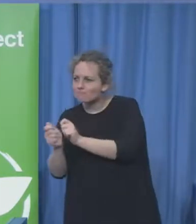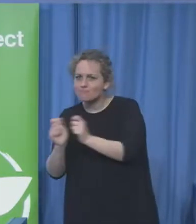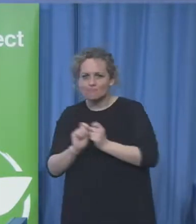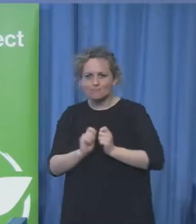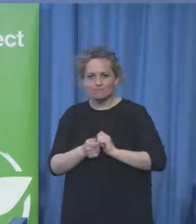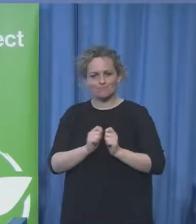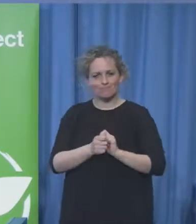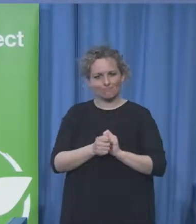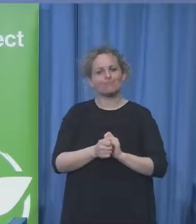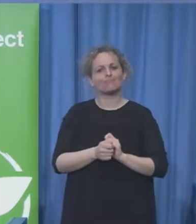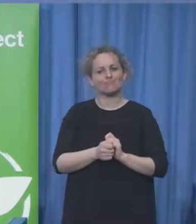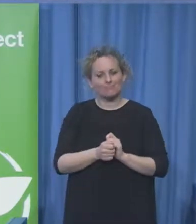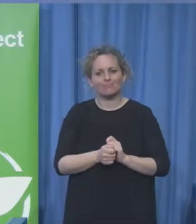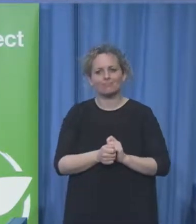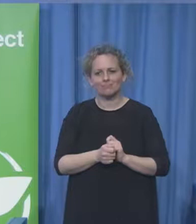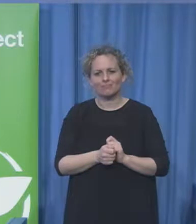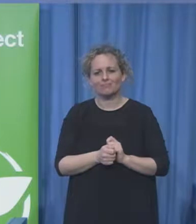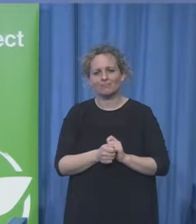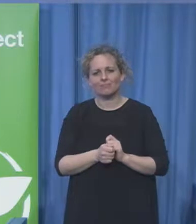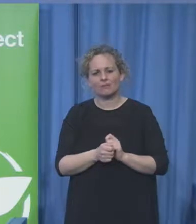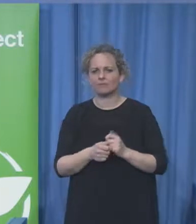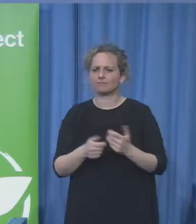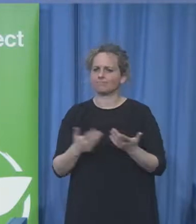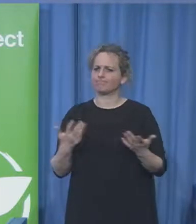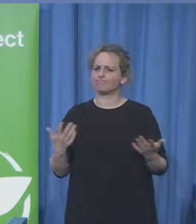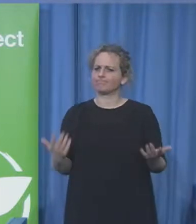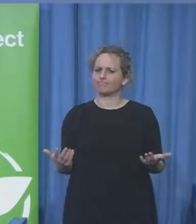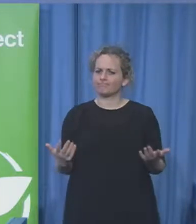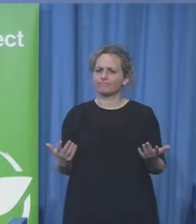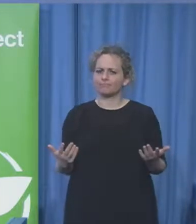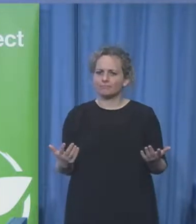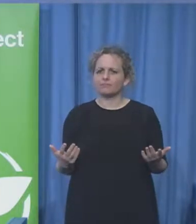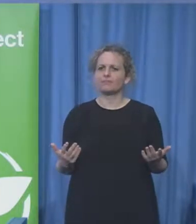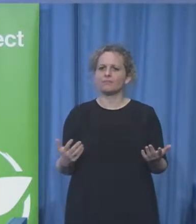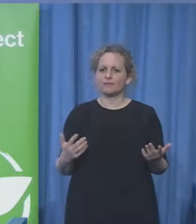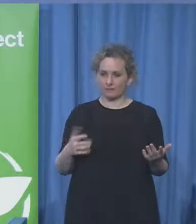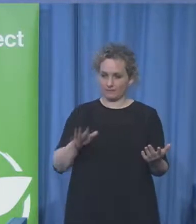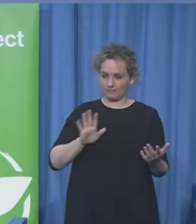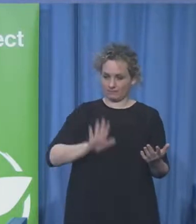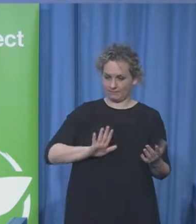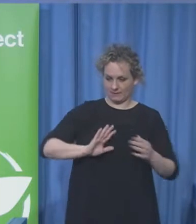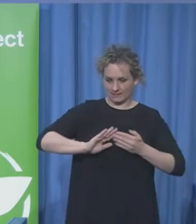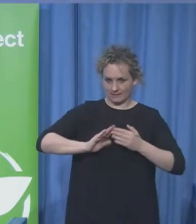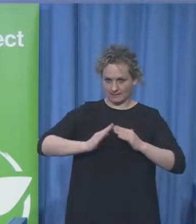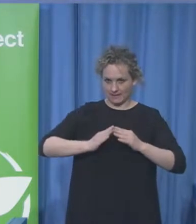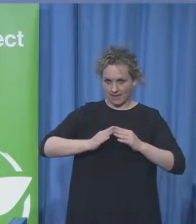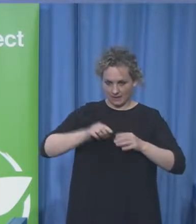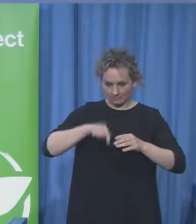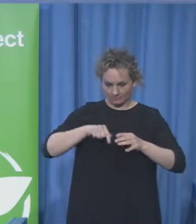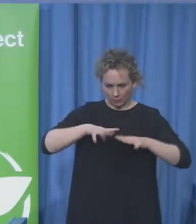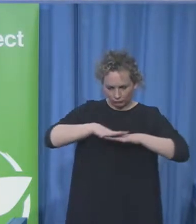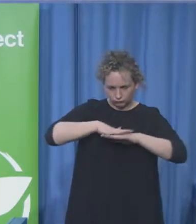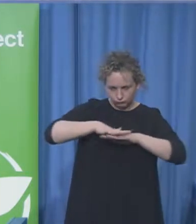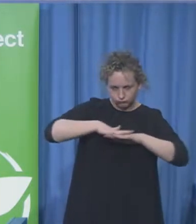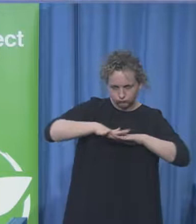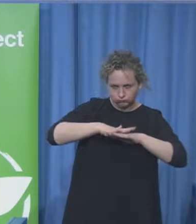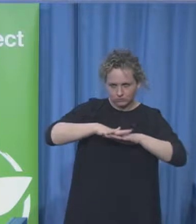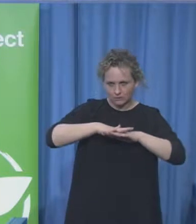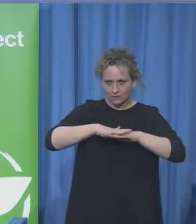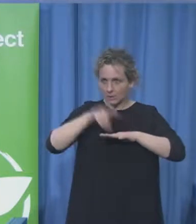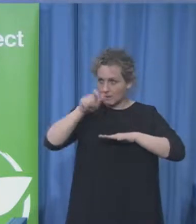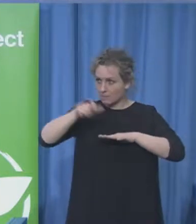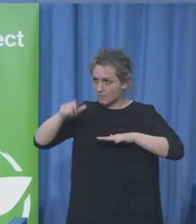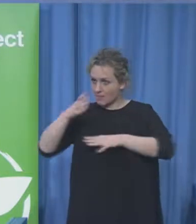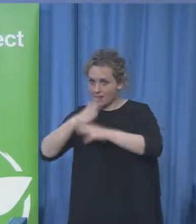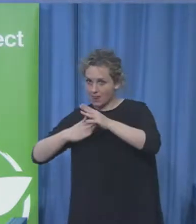and Accessible Urban Development Network. This is DIU network was